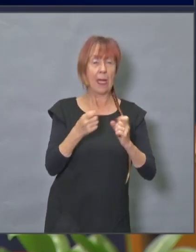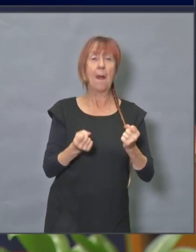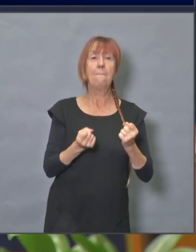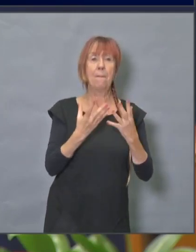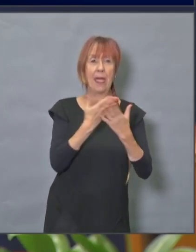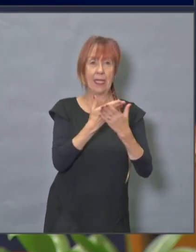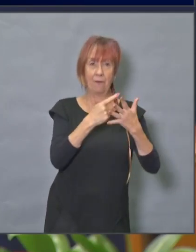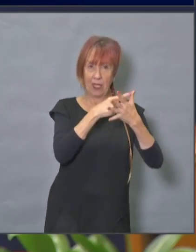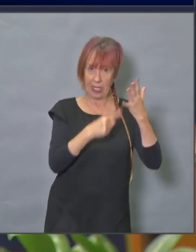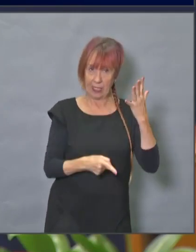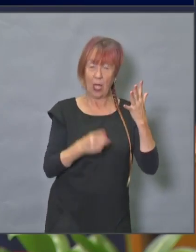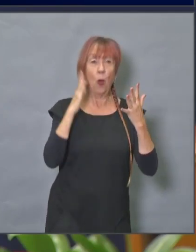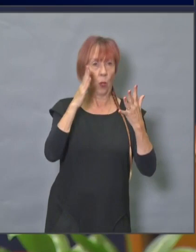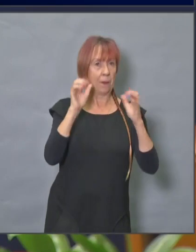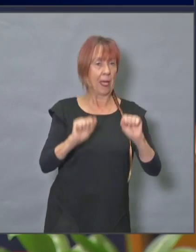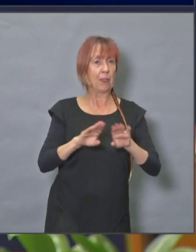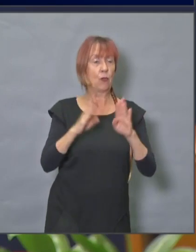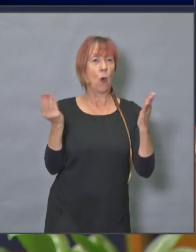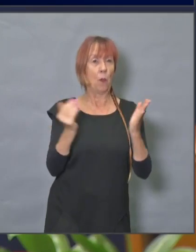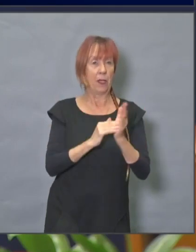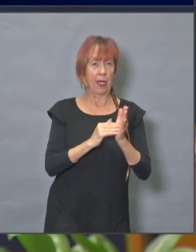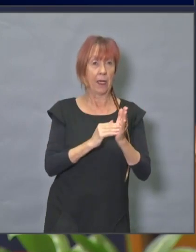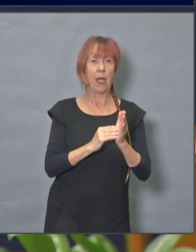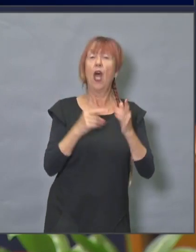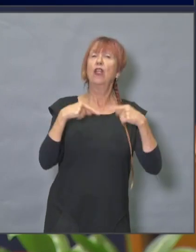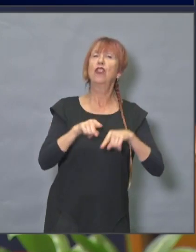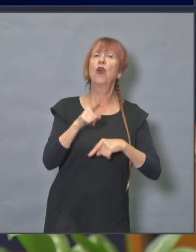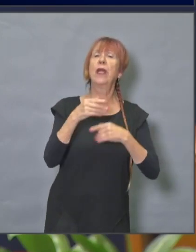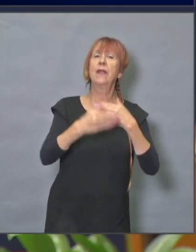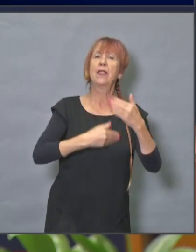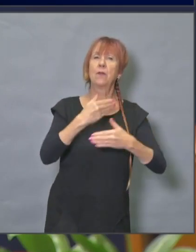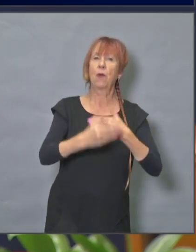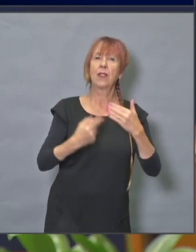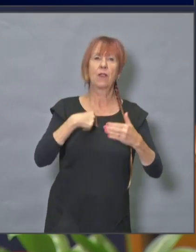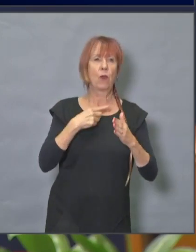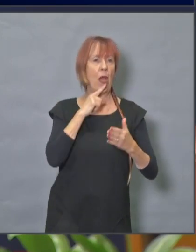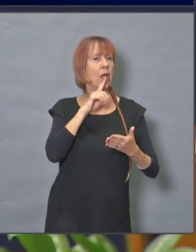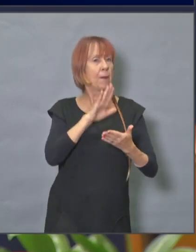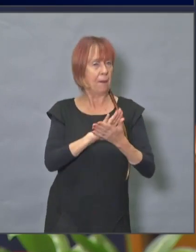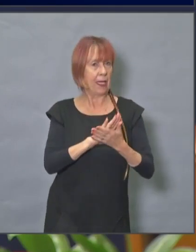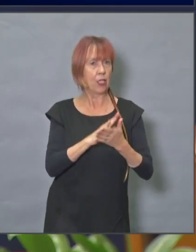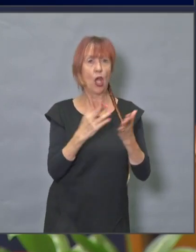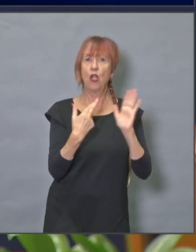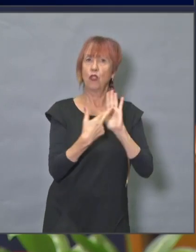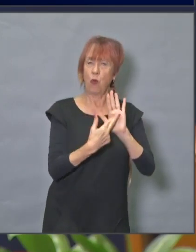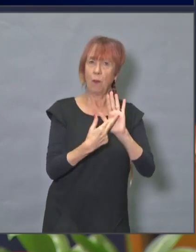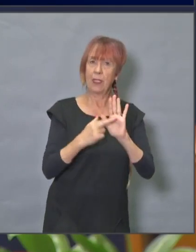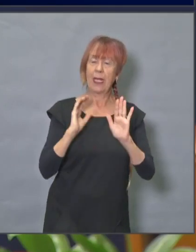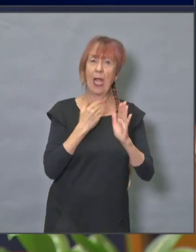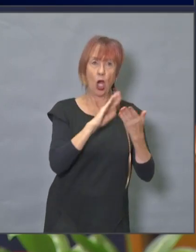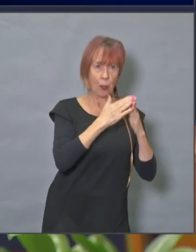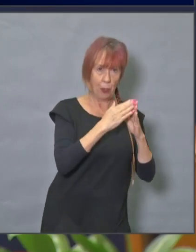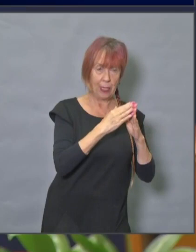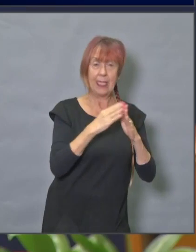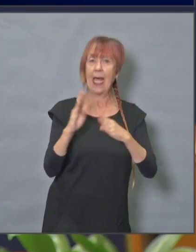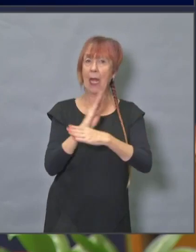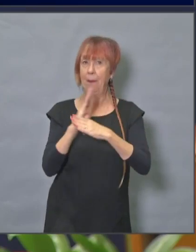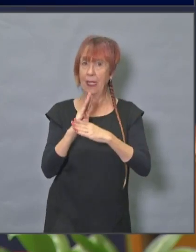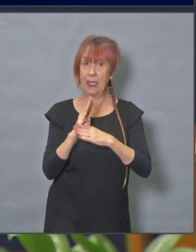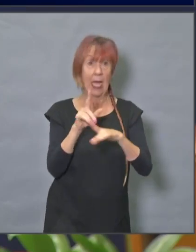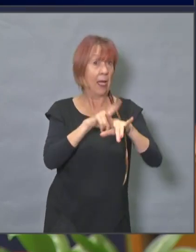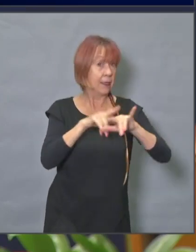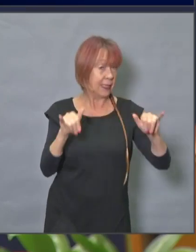able to reopen. During this process, we are committed to representing our communities and businesses while keeping our residents